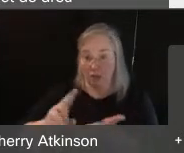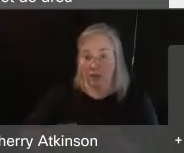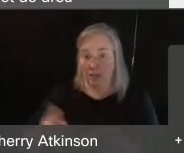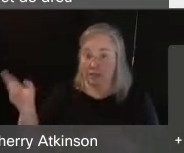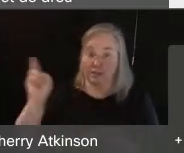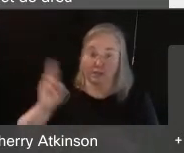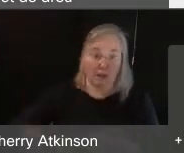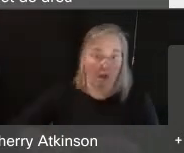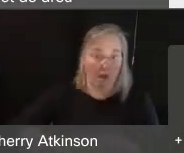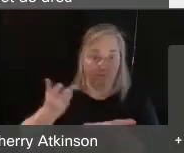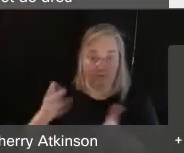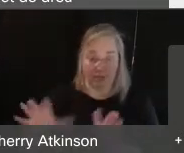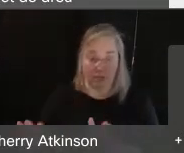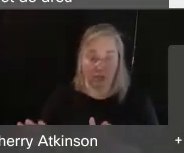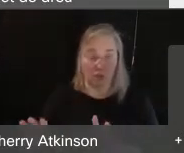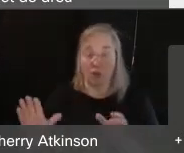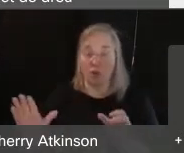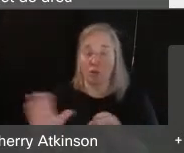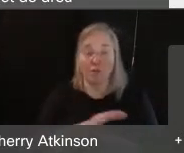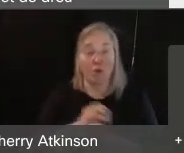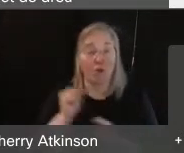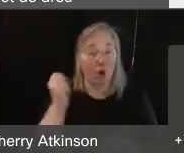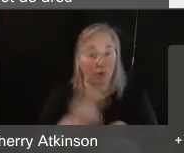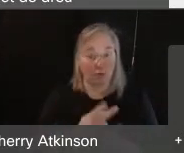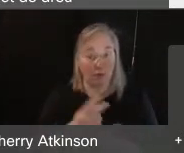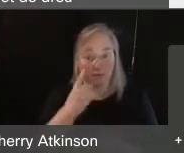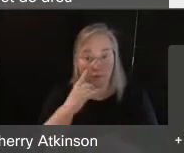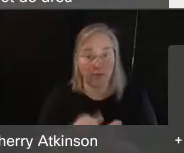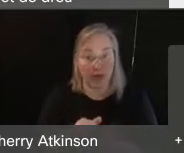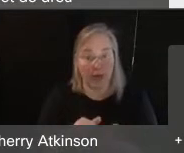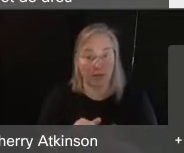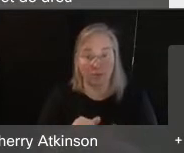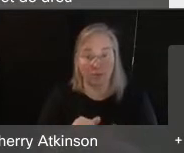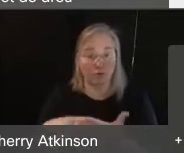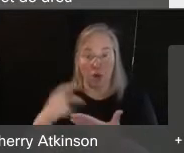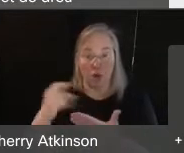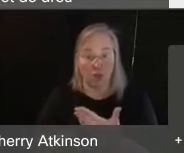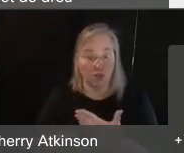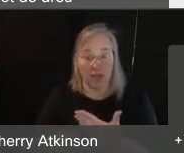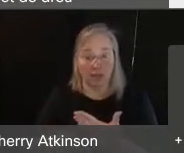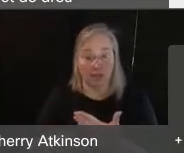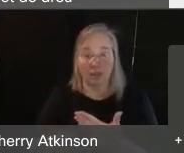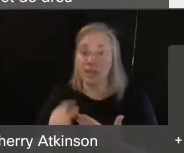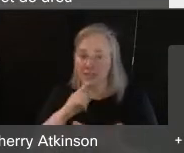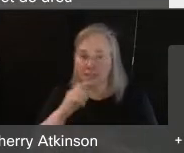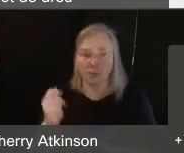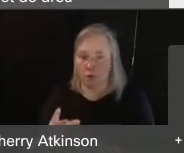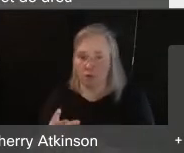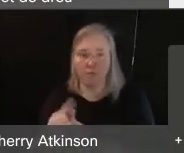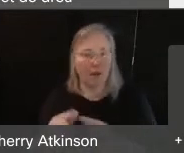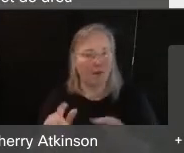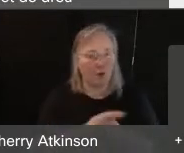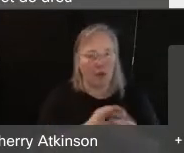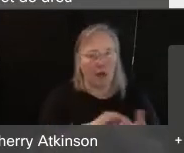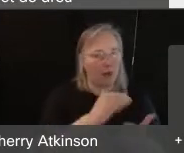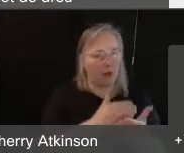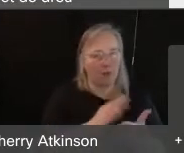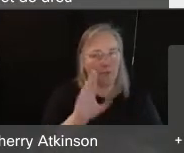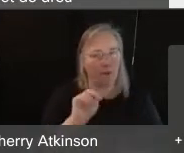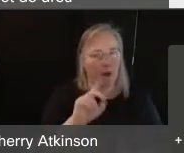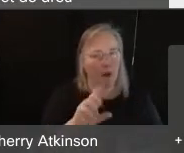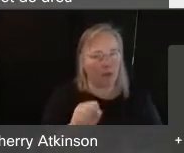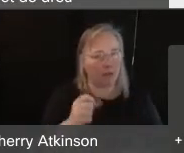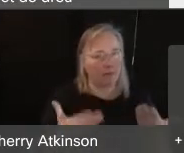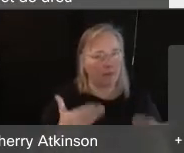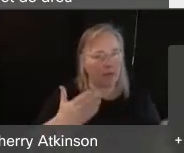signed, the full authorization for that project is approved. The full amount of bonds may not have been issued. And